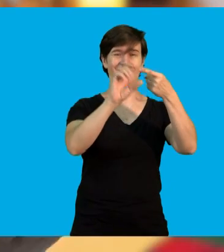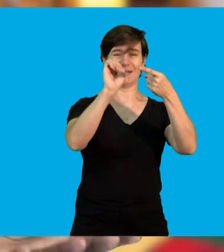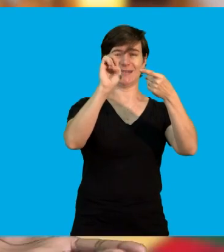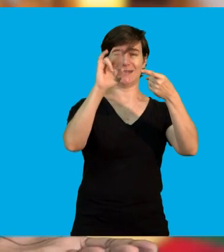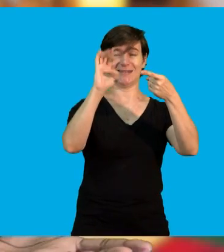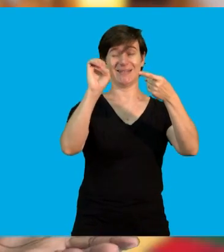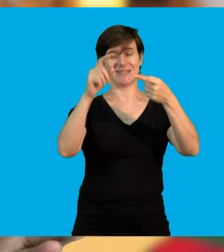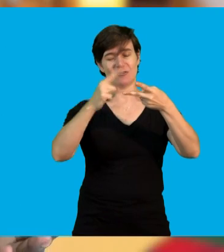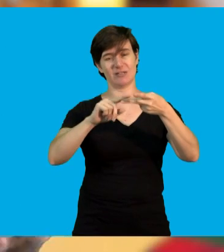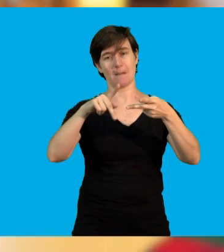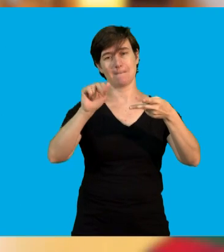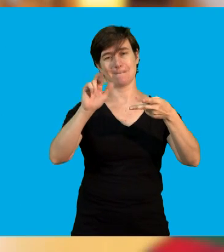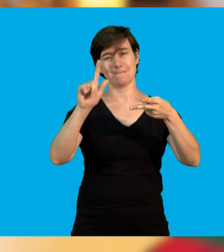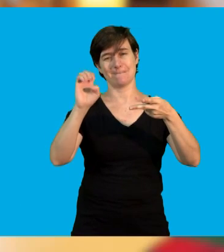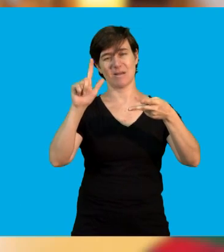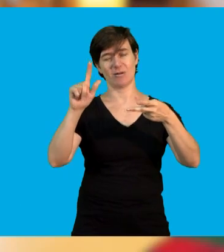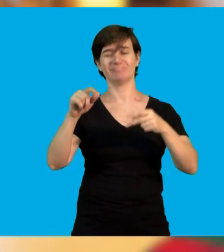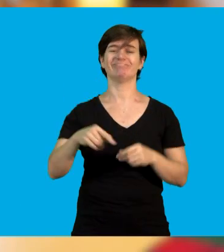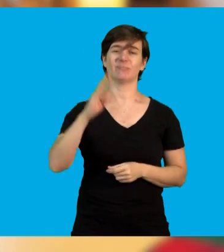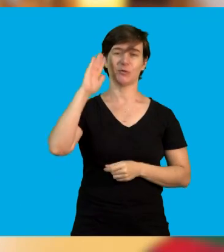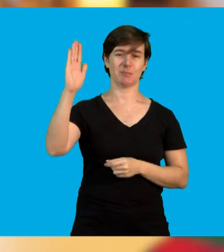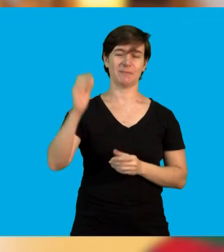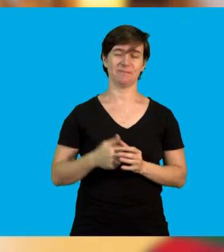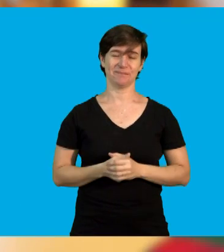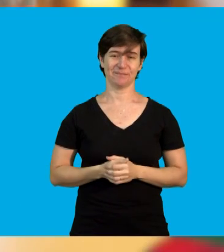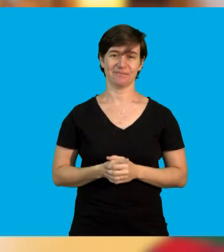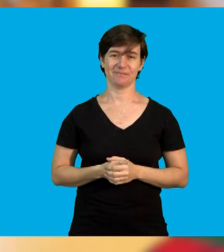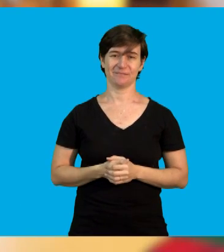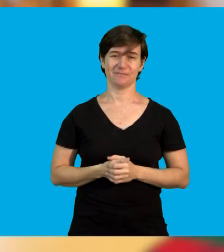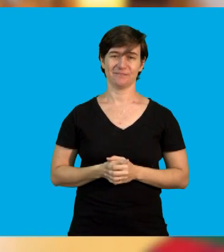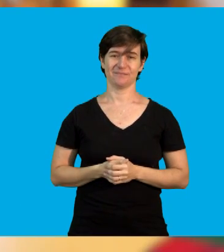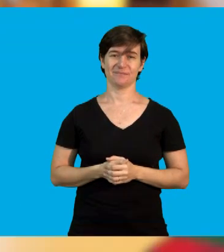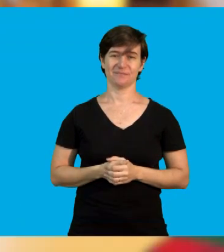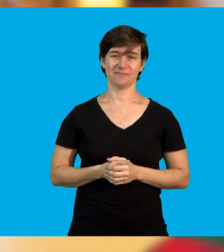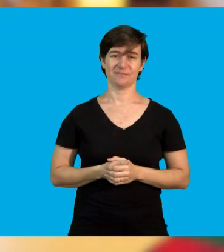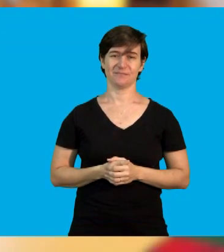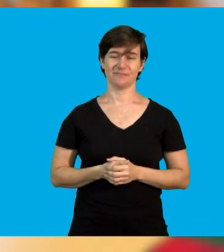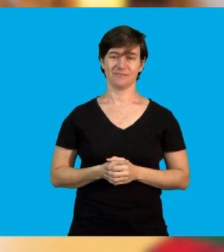in terms of the parallel connection and the series connection. And until I see you next time, goodbye.